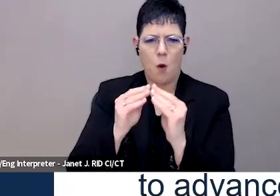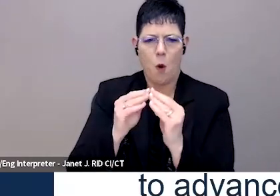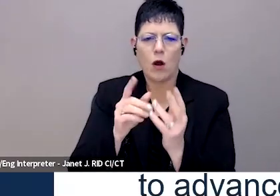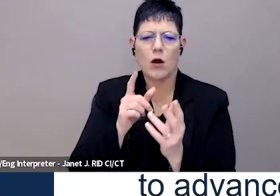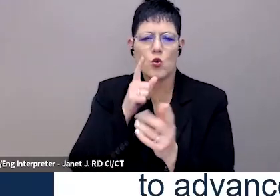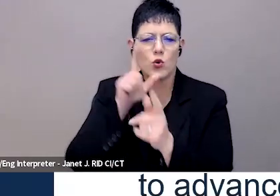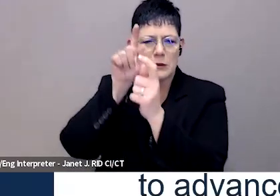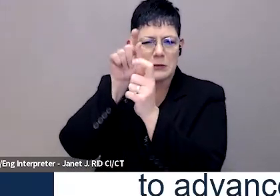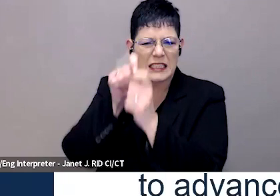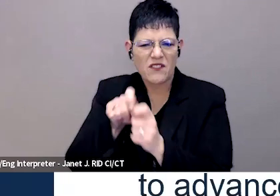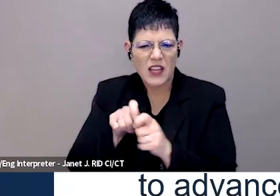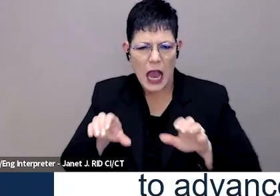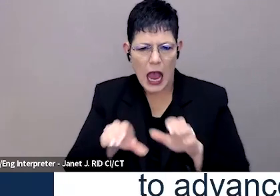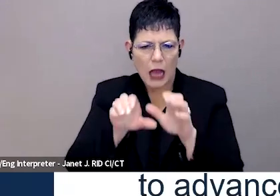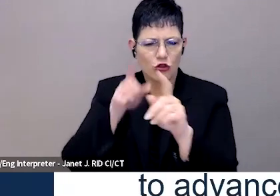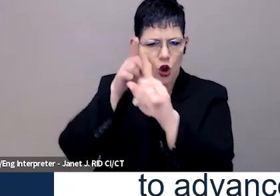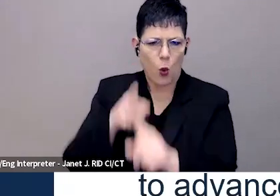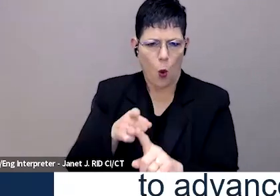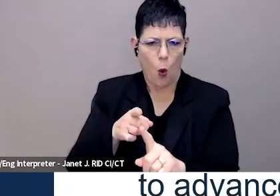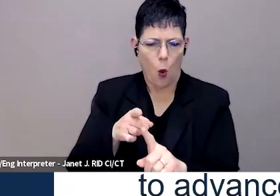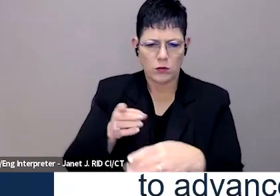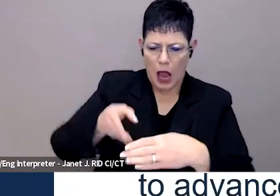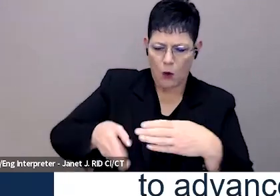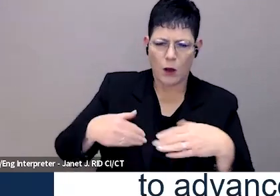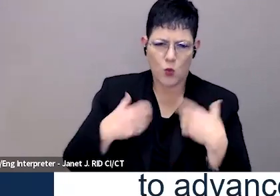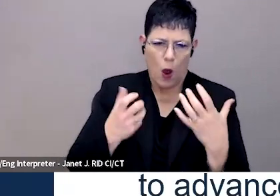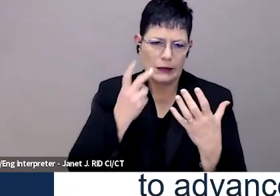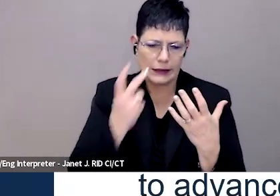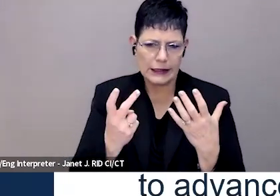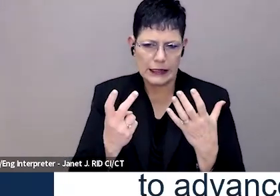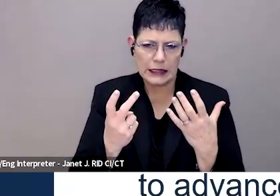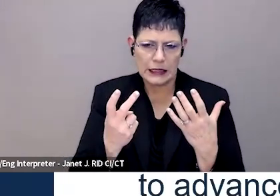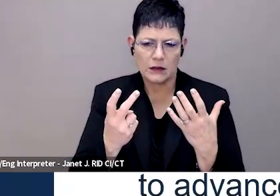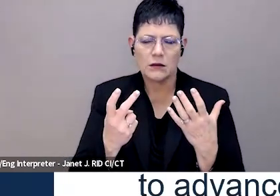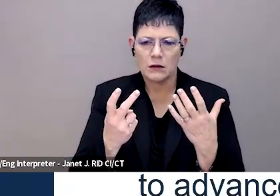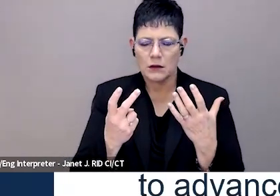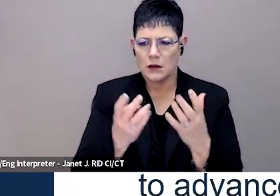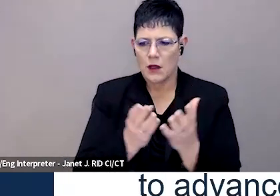actions, goals, and outcomes that